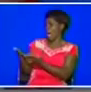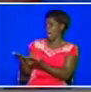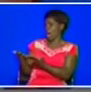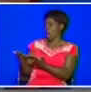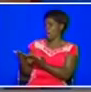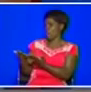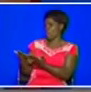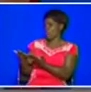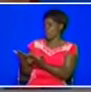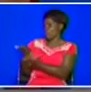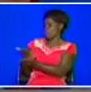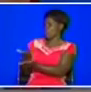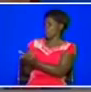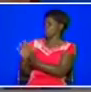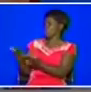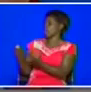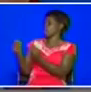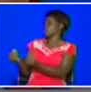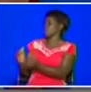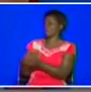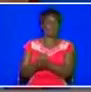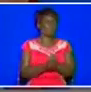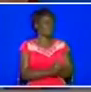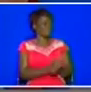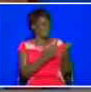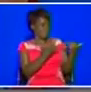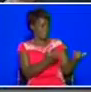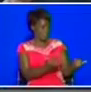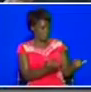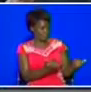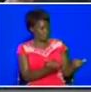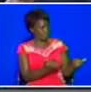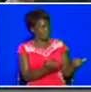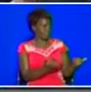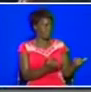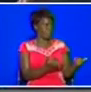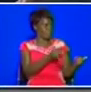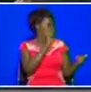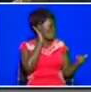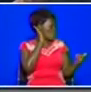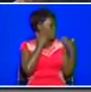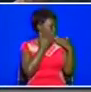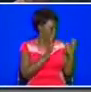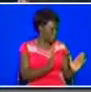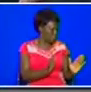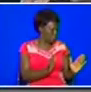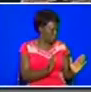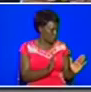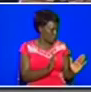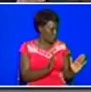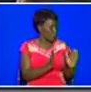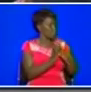document propose to make Kenya a stronger nation? Thank you. Now, you have heard this